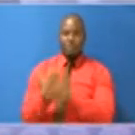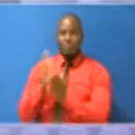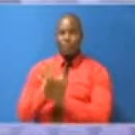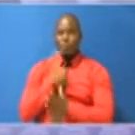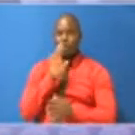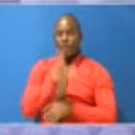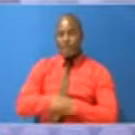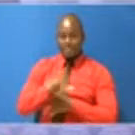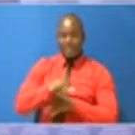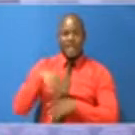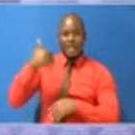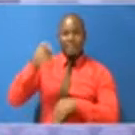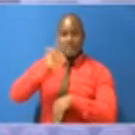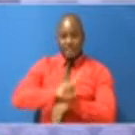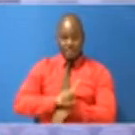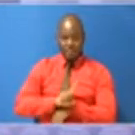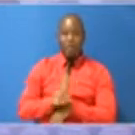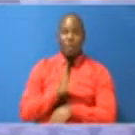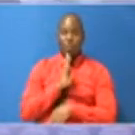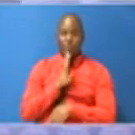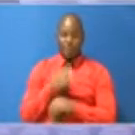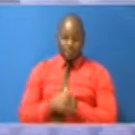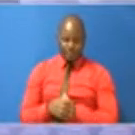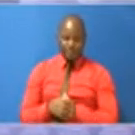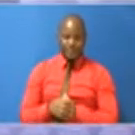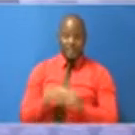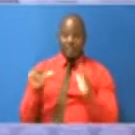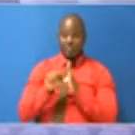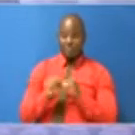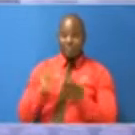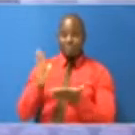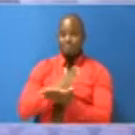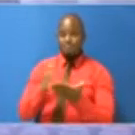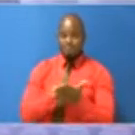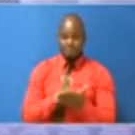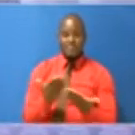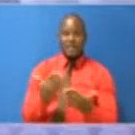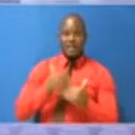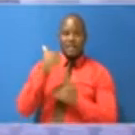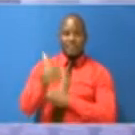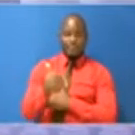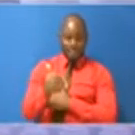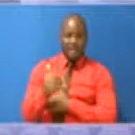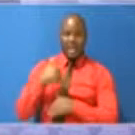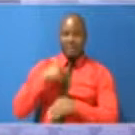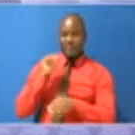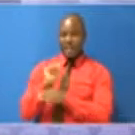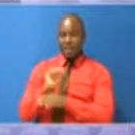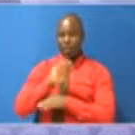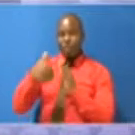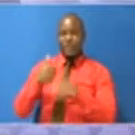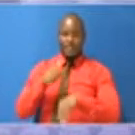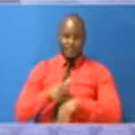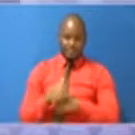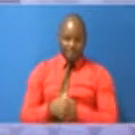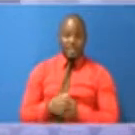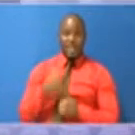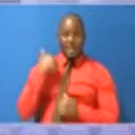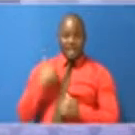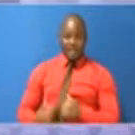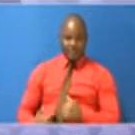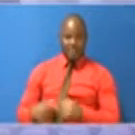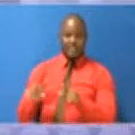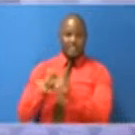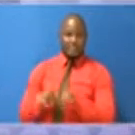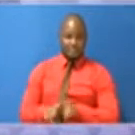the water sources every day for water this issue of distribution then is the next thing that must be you know i asked about this time thing because i've just been